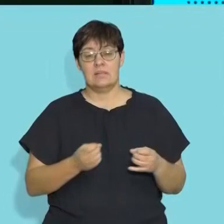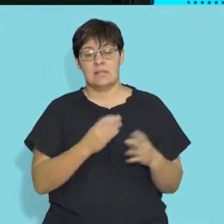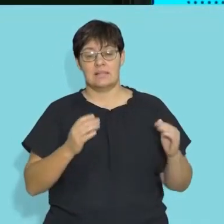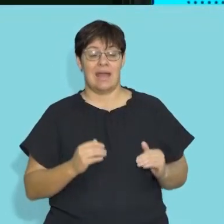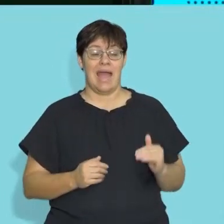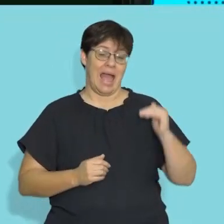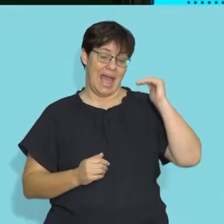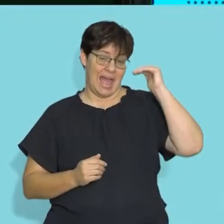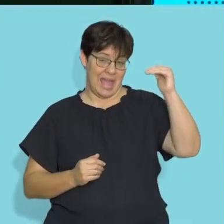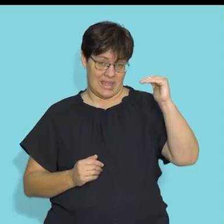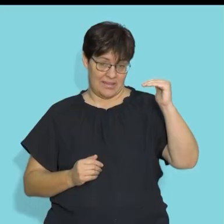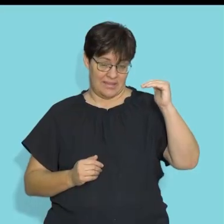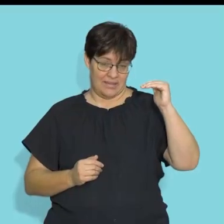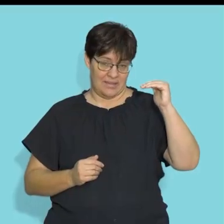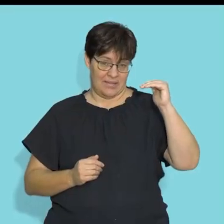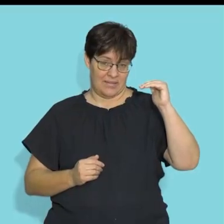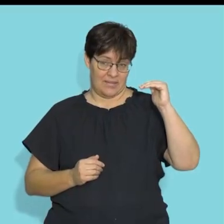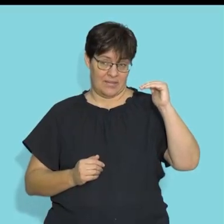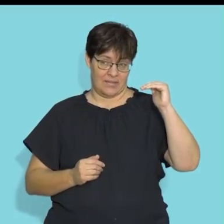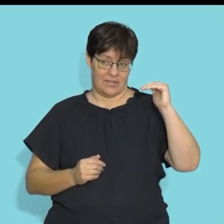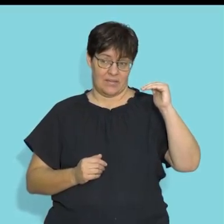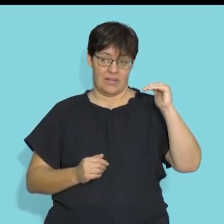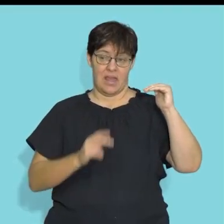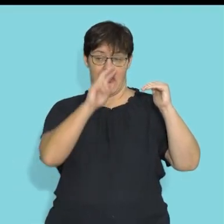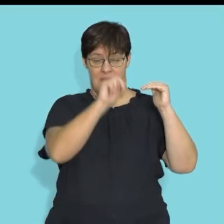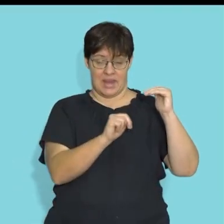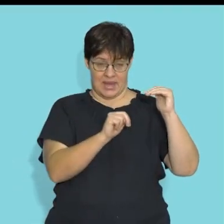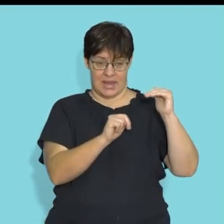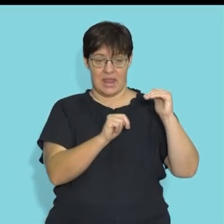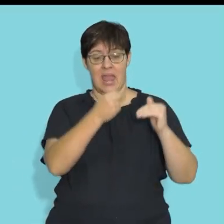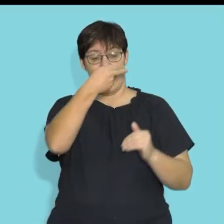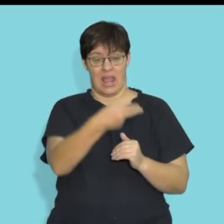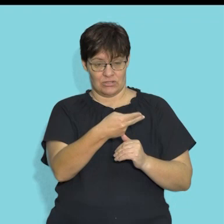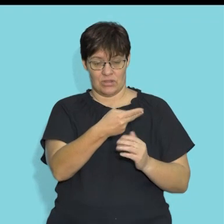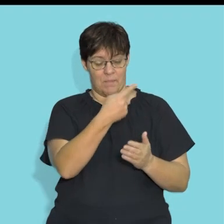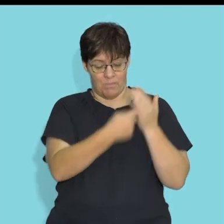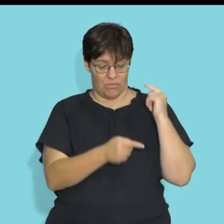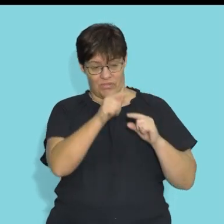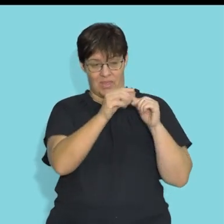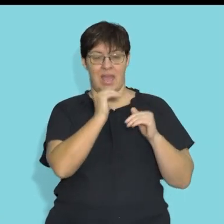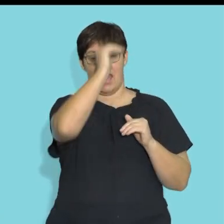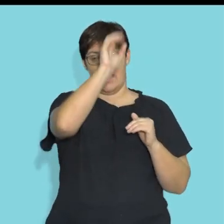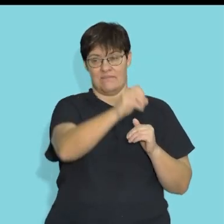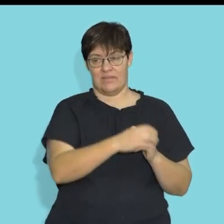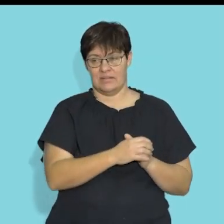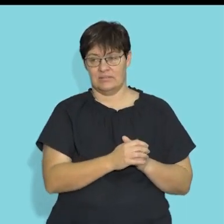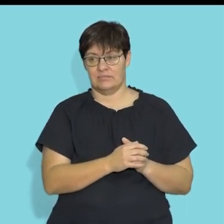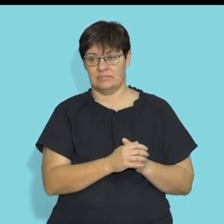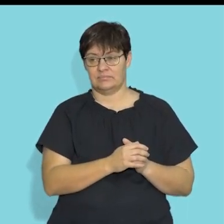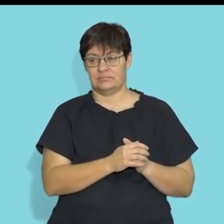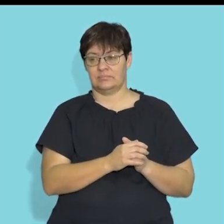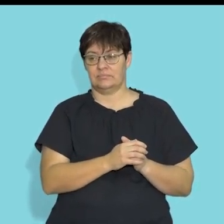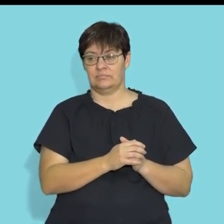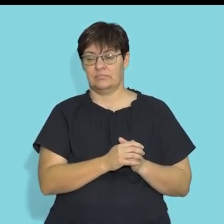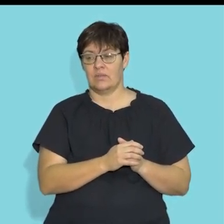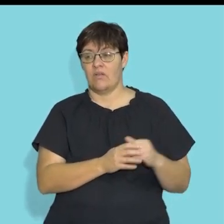a high concentration of nitrogen and hydrogen. So